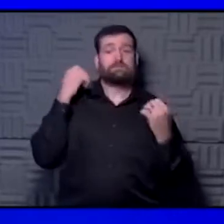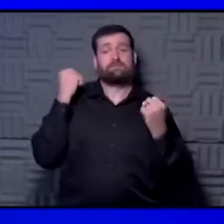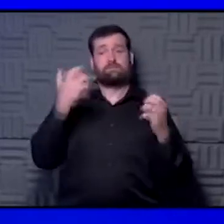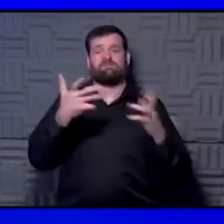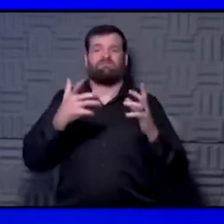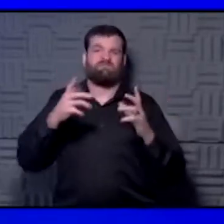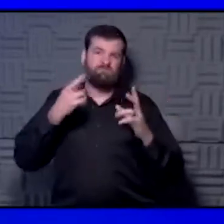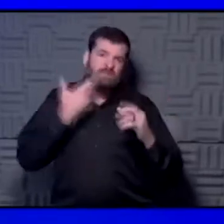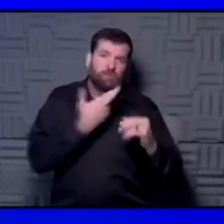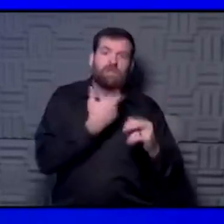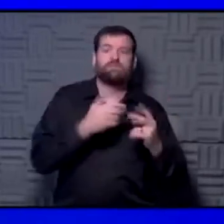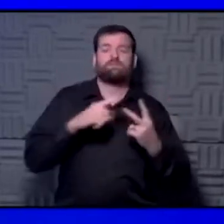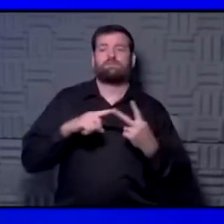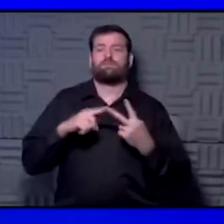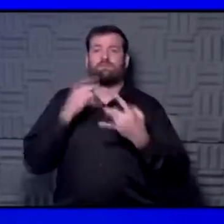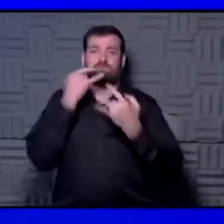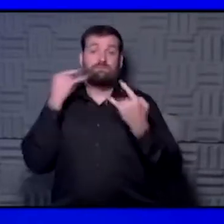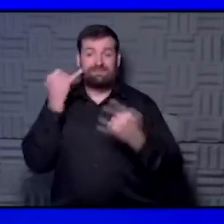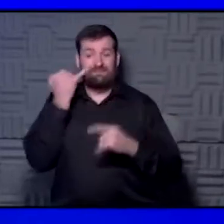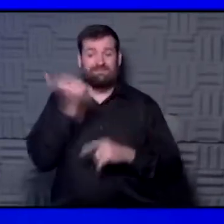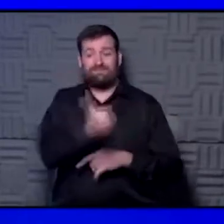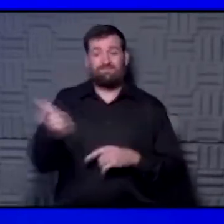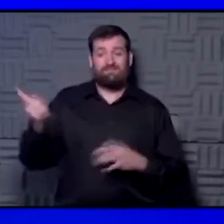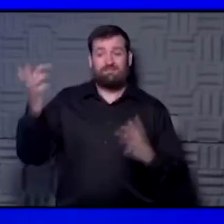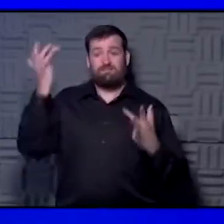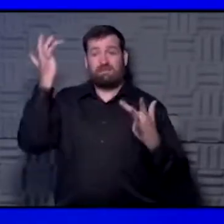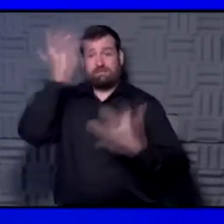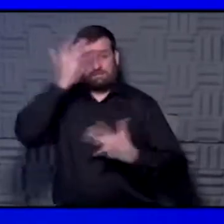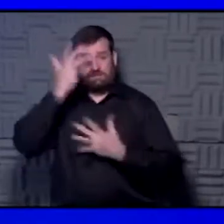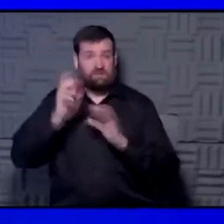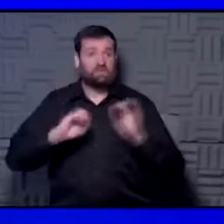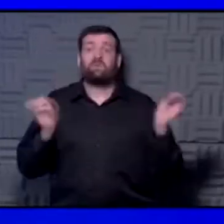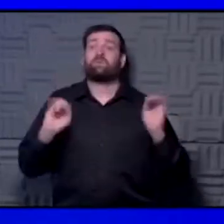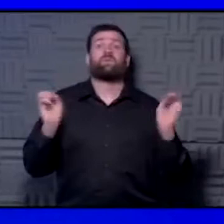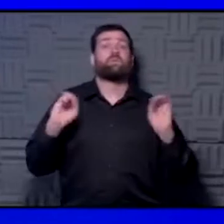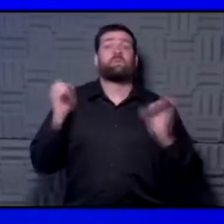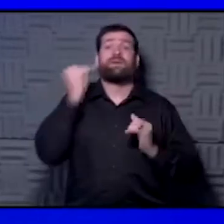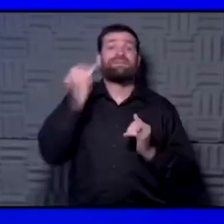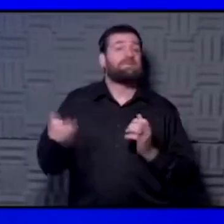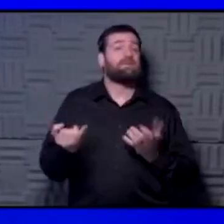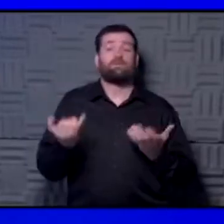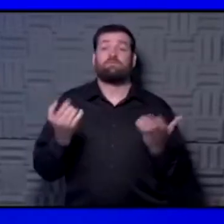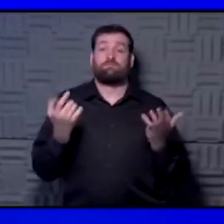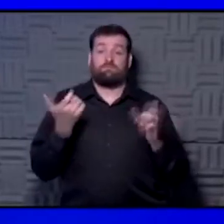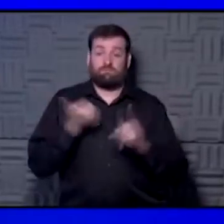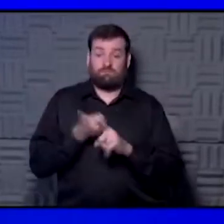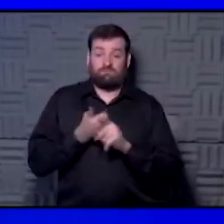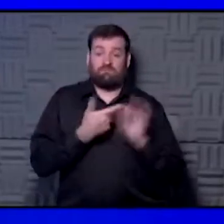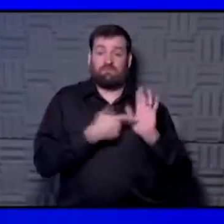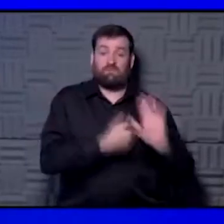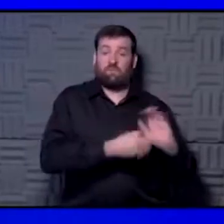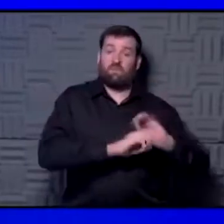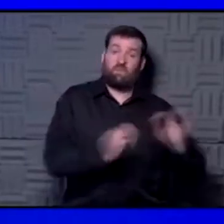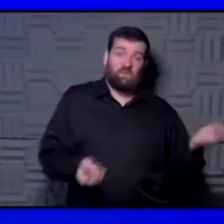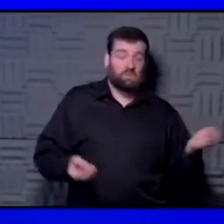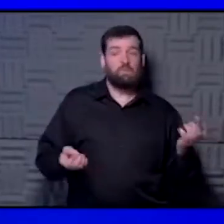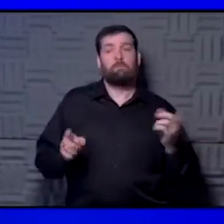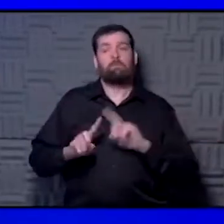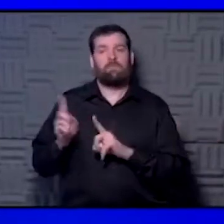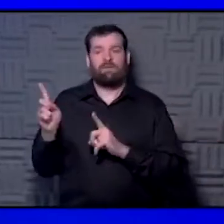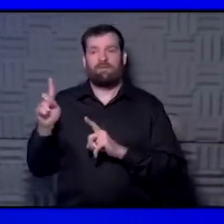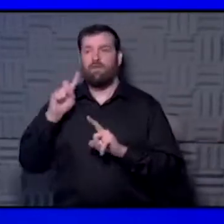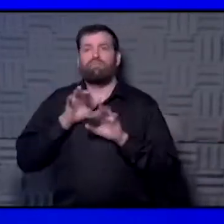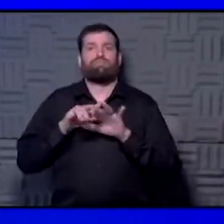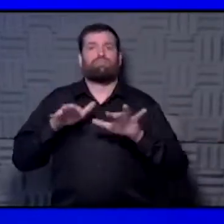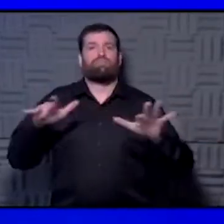the restaurants, if they are infected and don't know it, and they are expressing virus into the environment, it's going to be